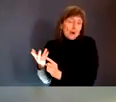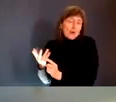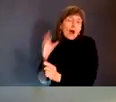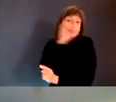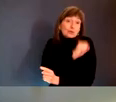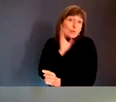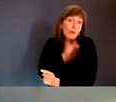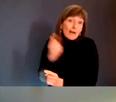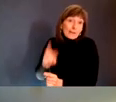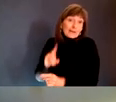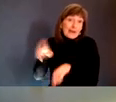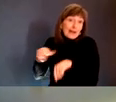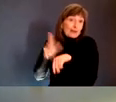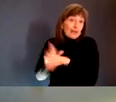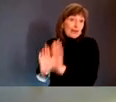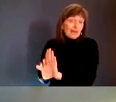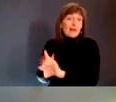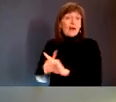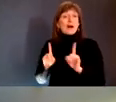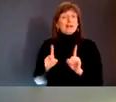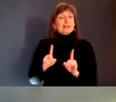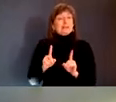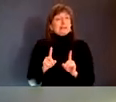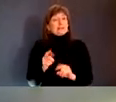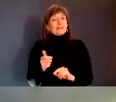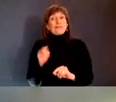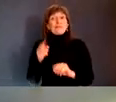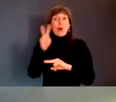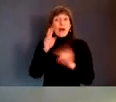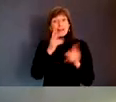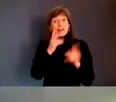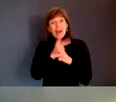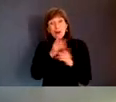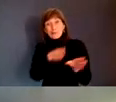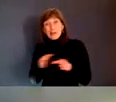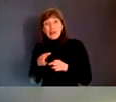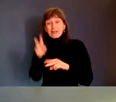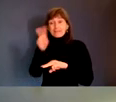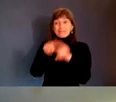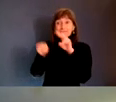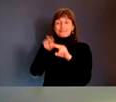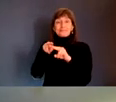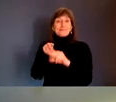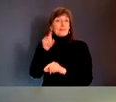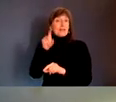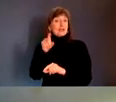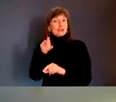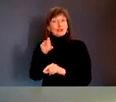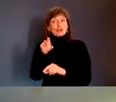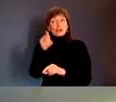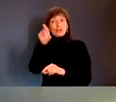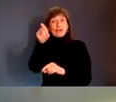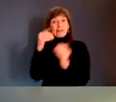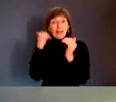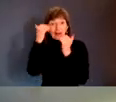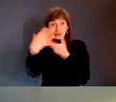any kind of assessment or care plan under adult protection or otherwise should be reflective of the adult and others that the adult would